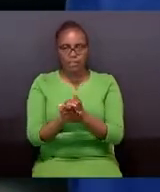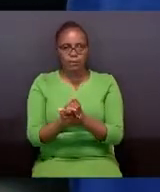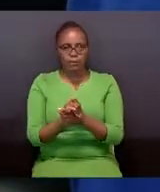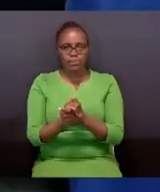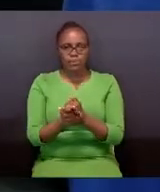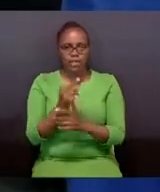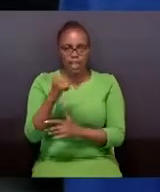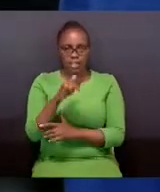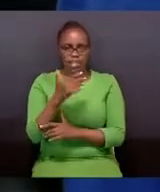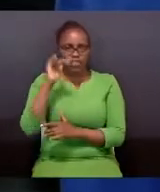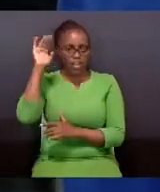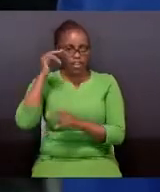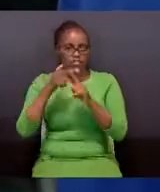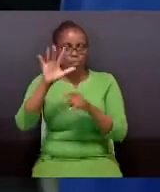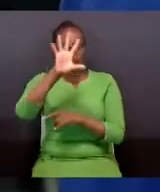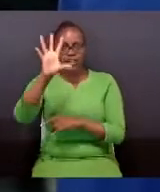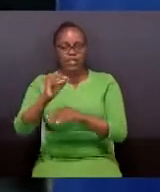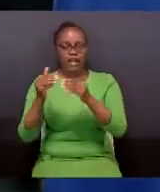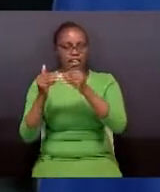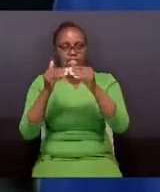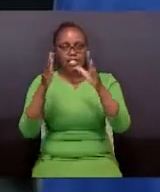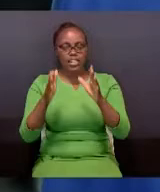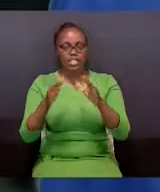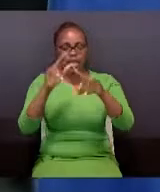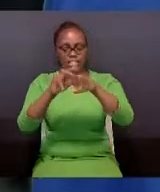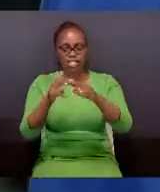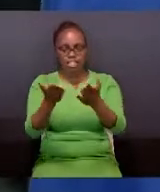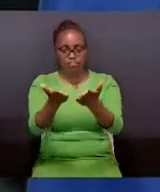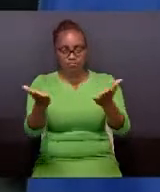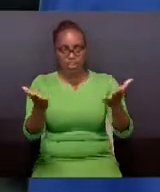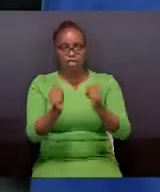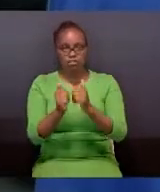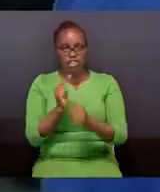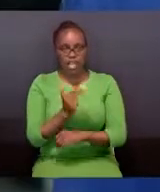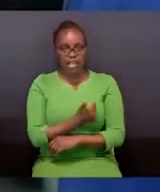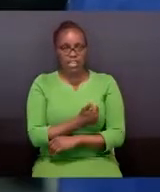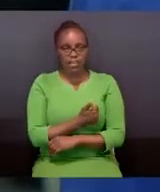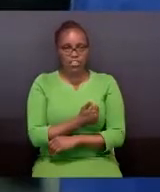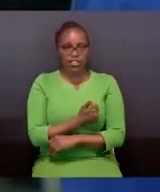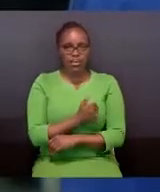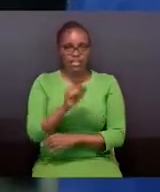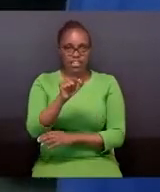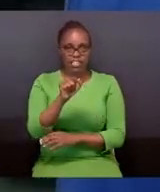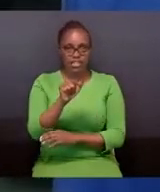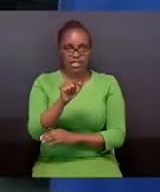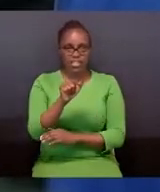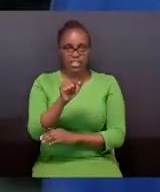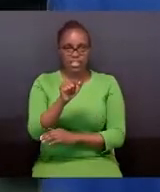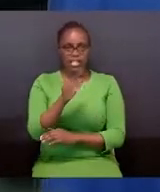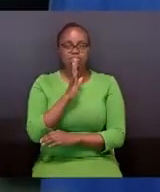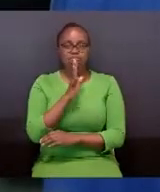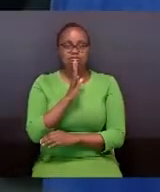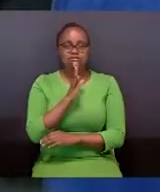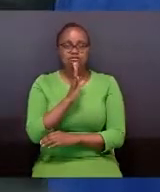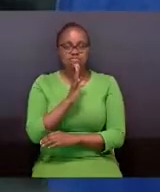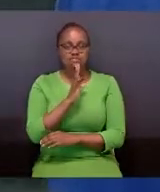Hearing from our African leaders seated at that stage, you